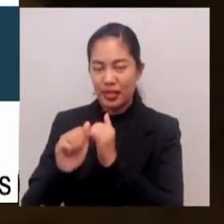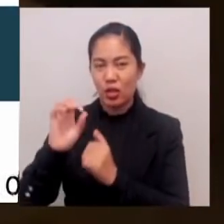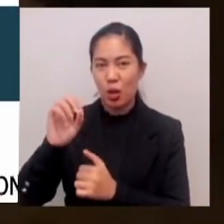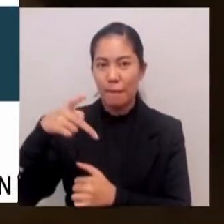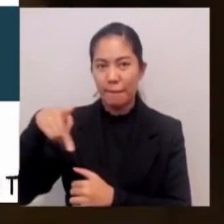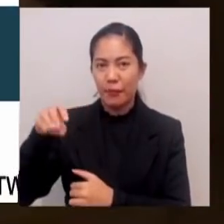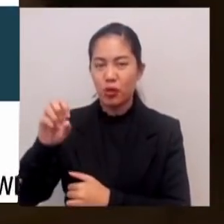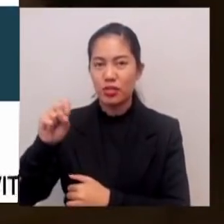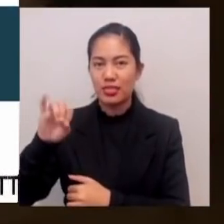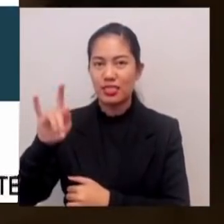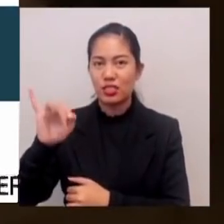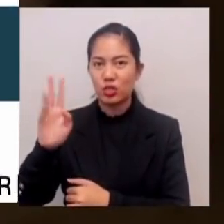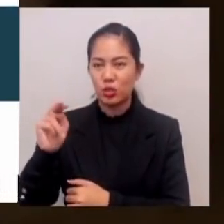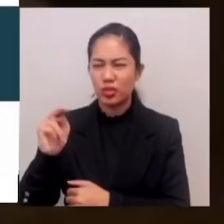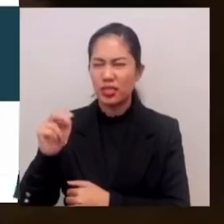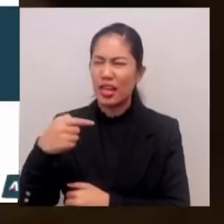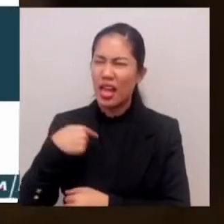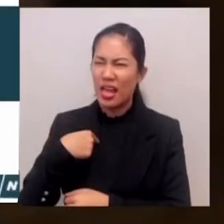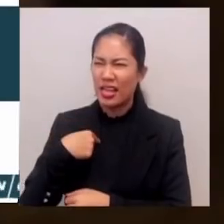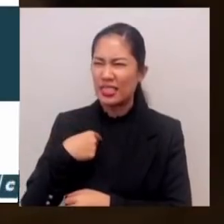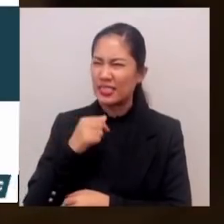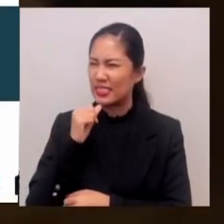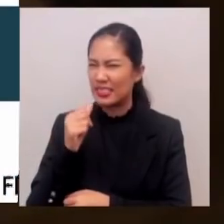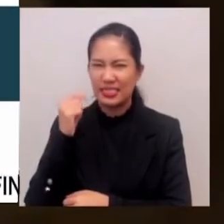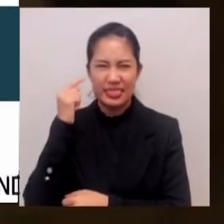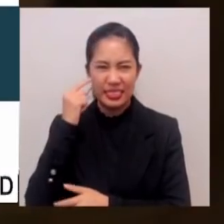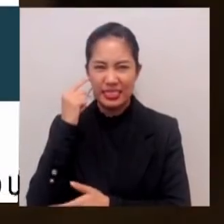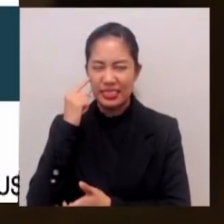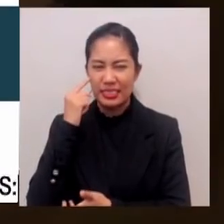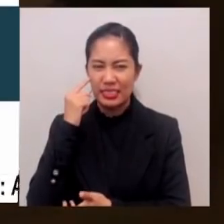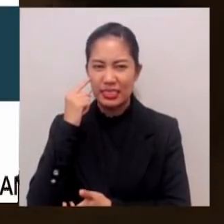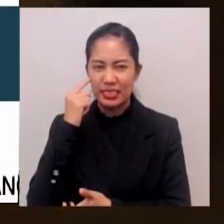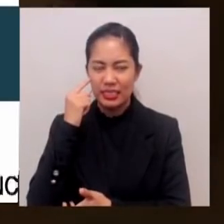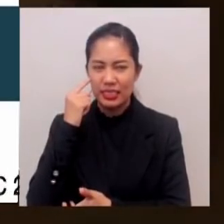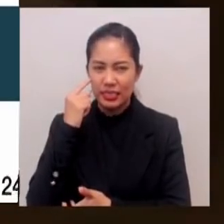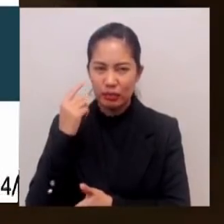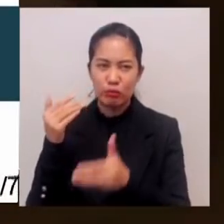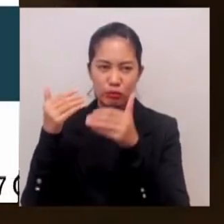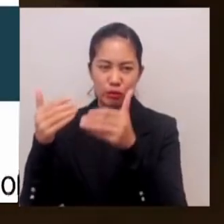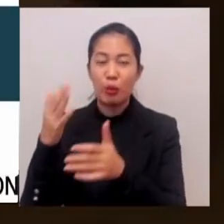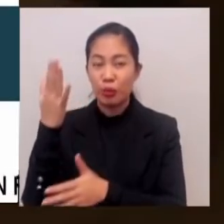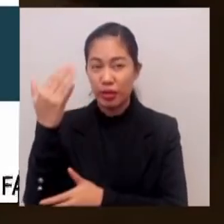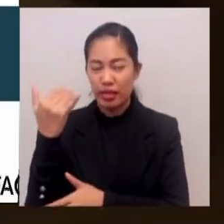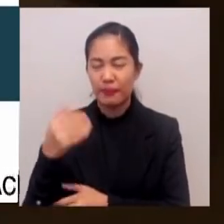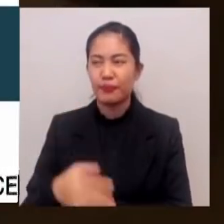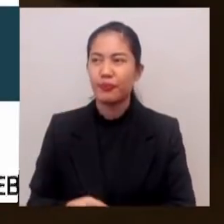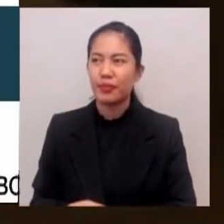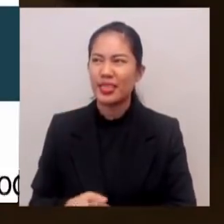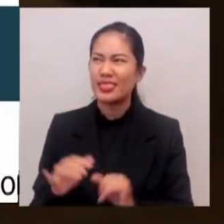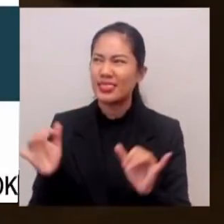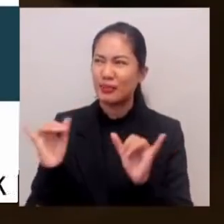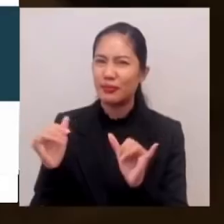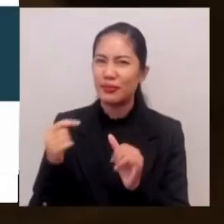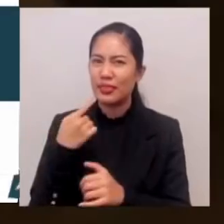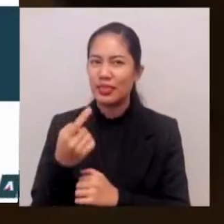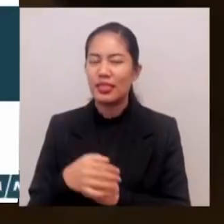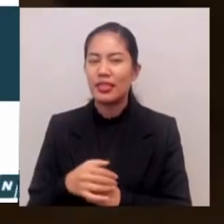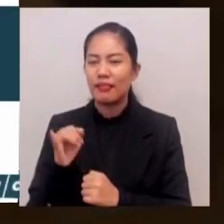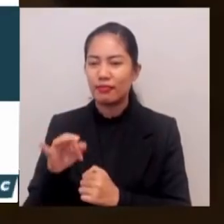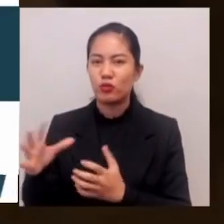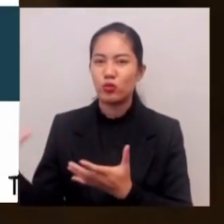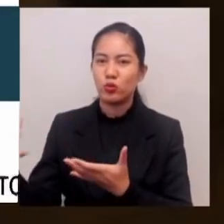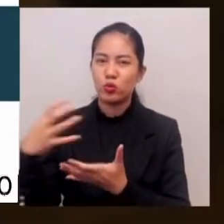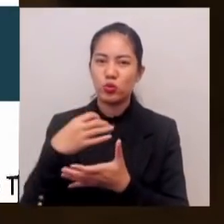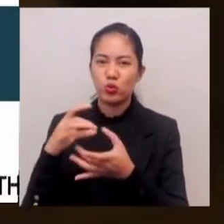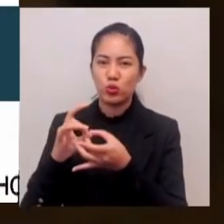be something that could be done to still unify them, because it's like saying you're going to consolidate the